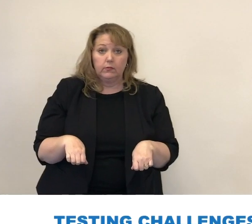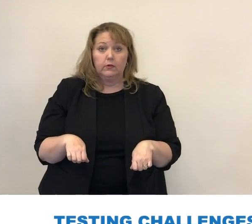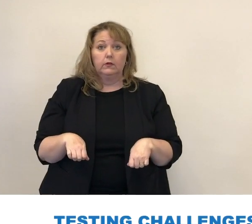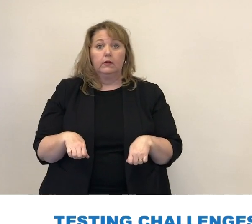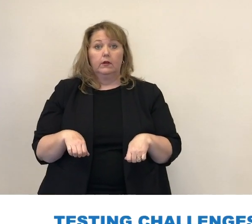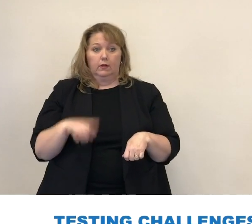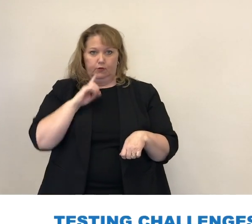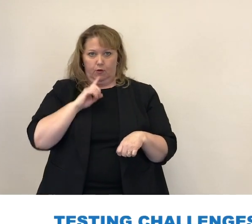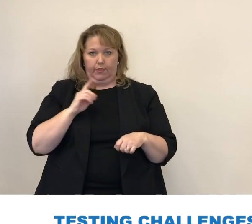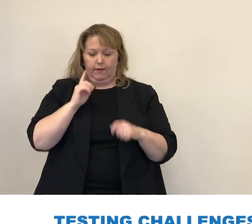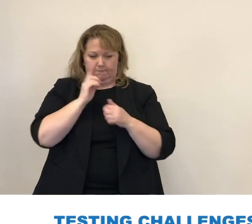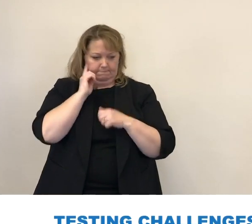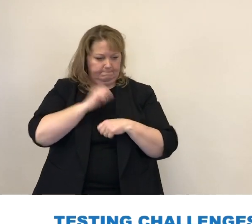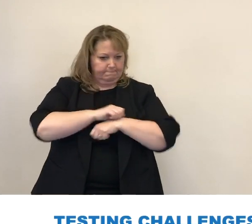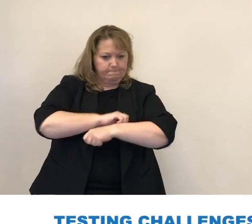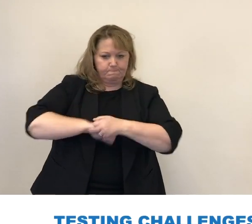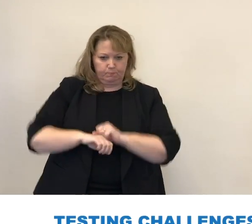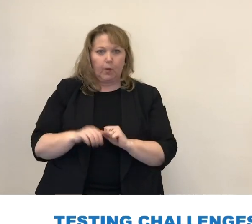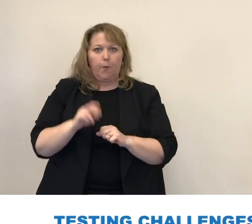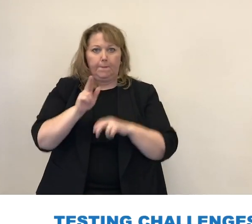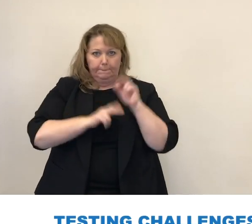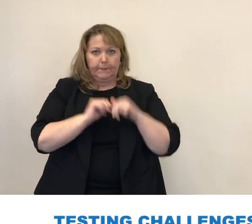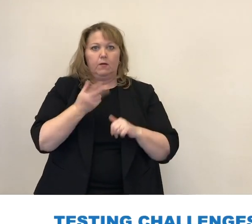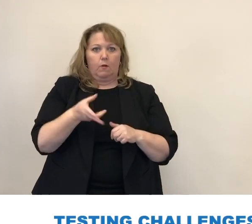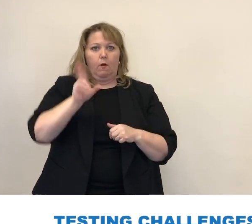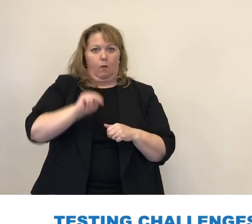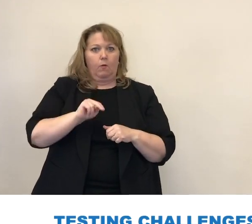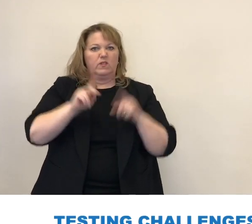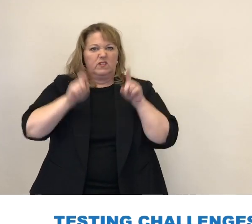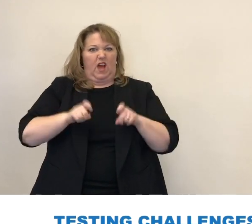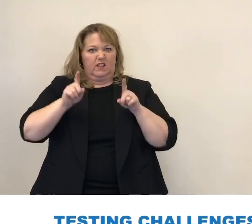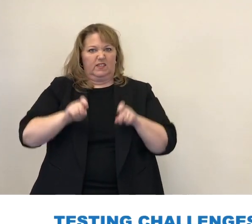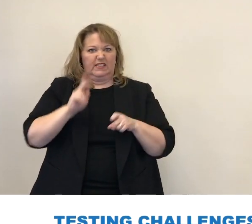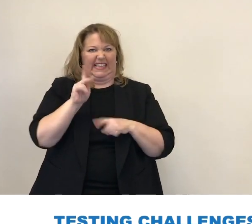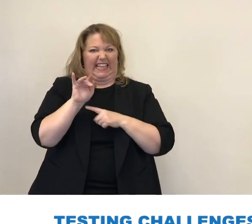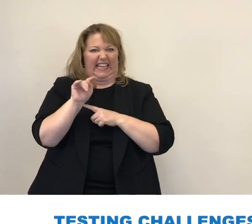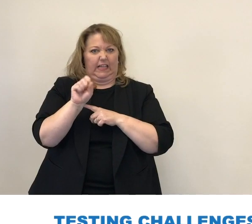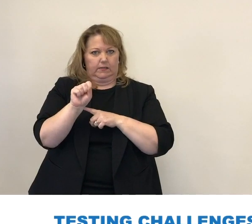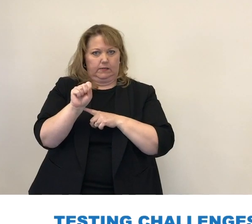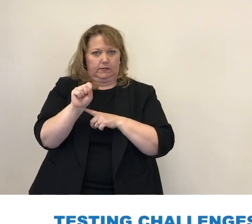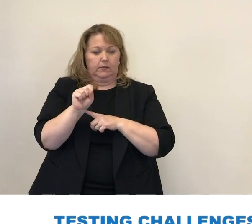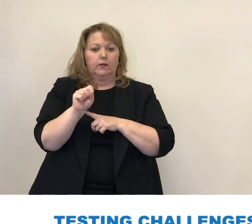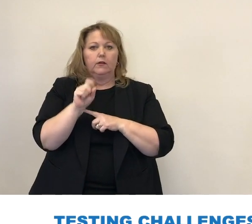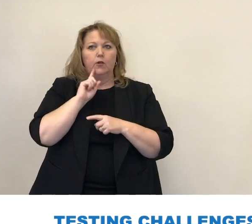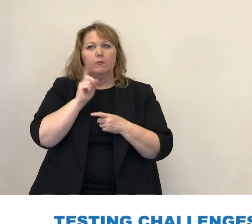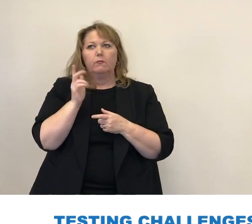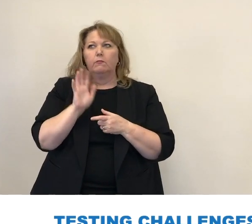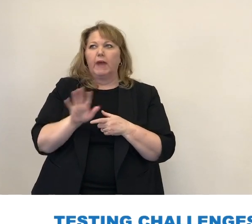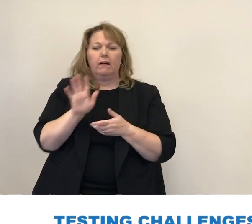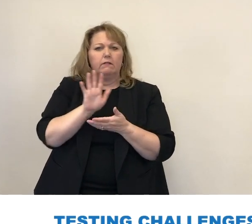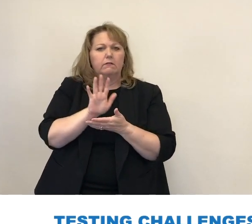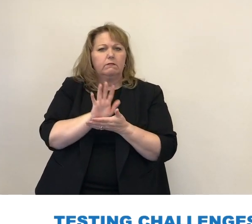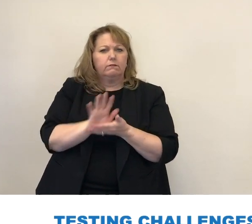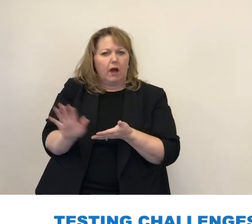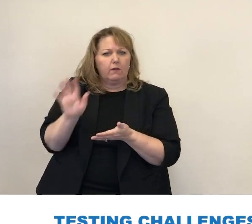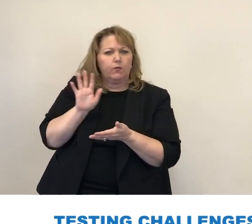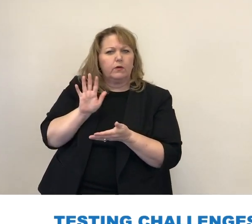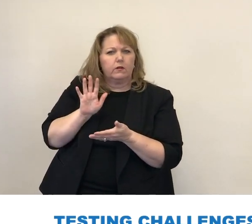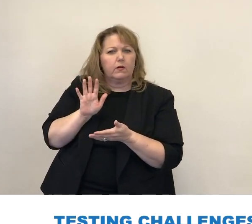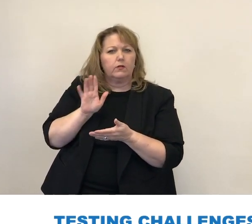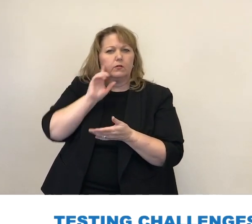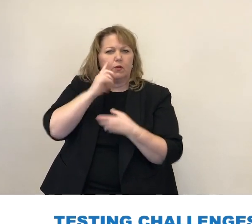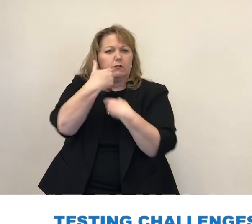build these kits. So about 5 weeks ago, we started to construct these kits. And a kit, like I said,